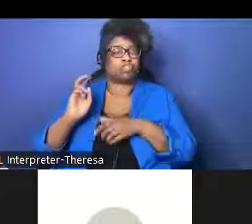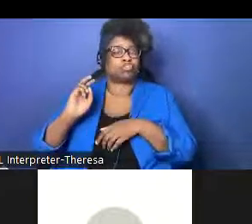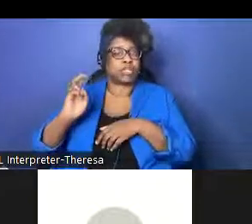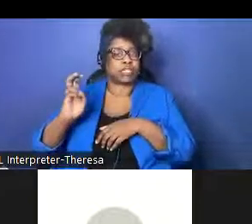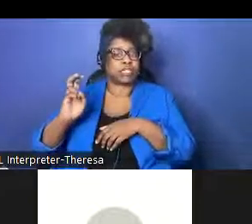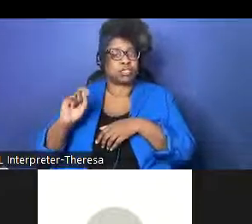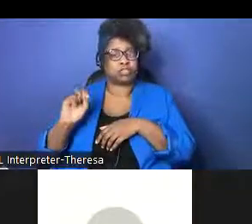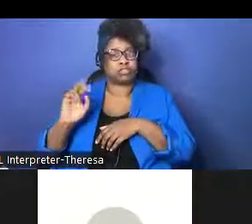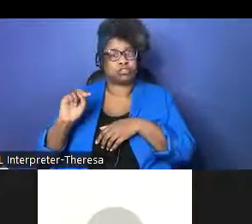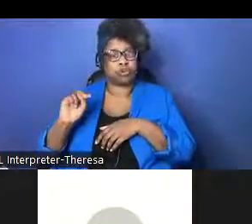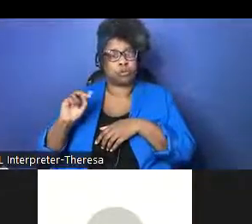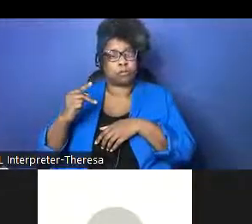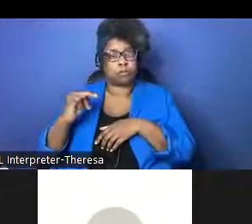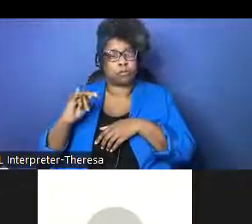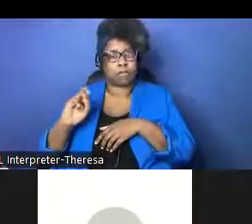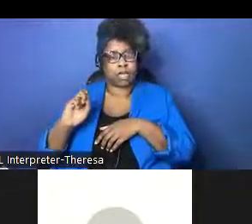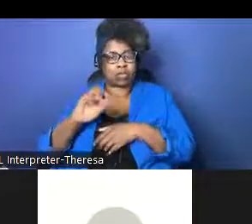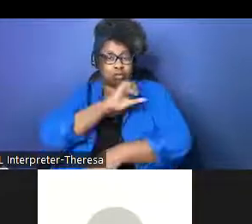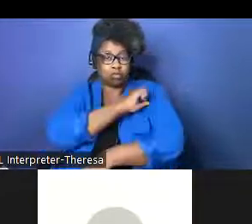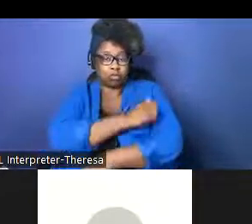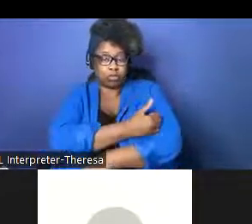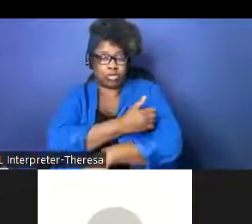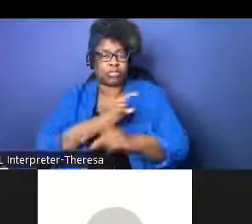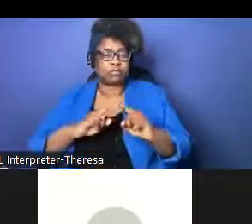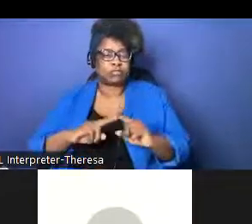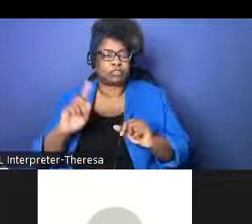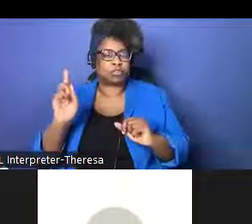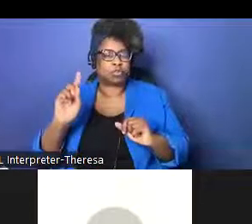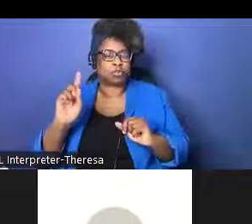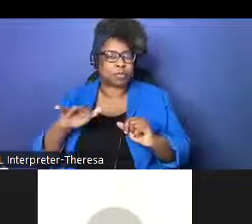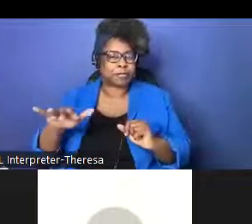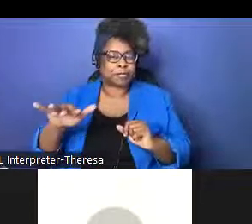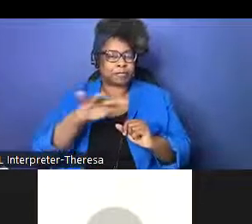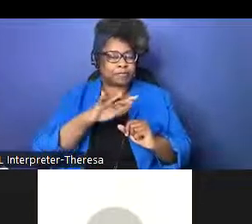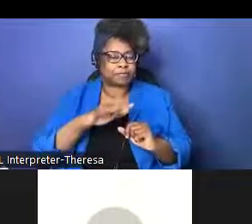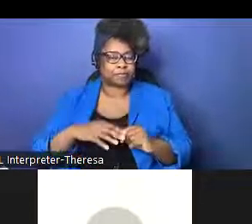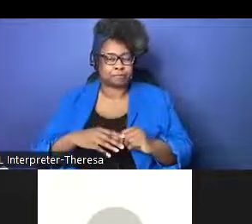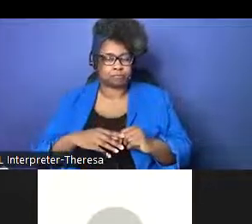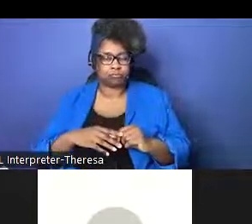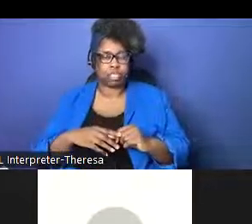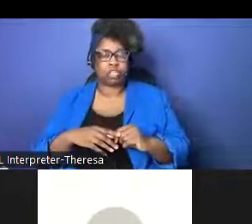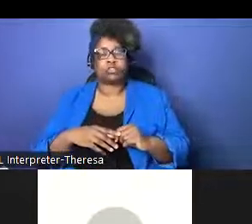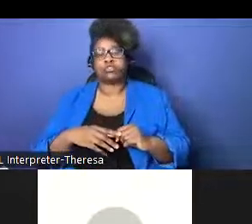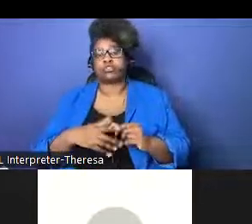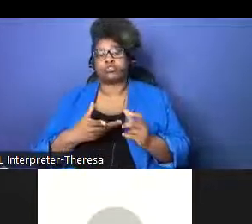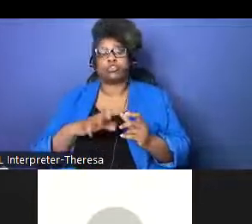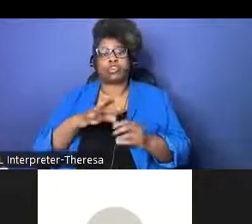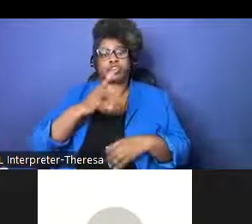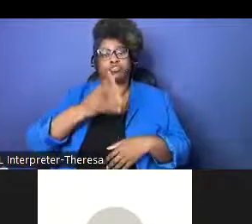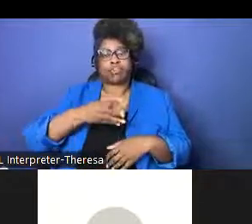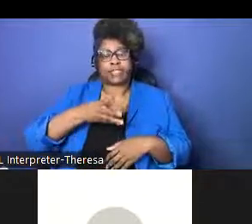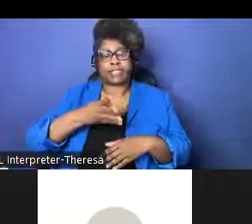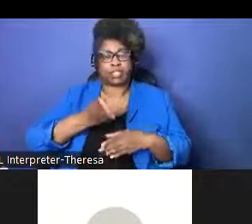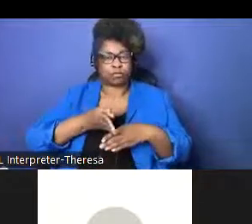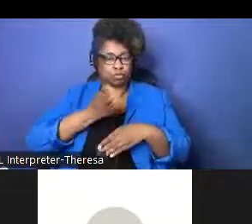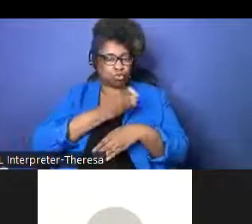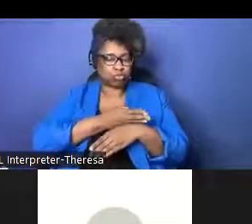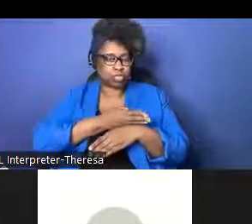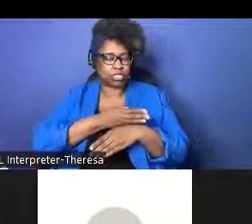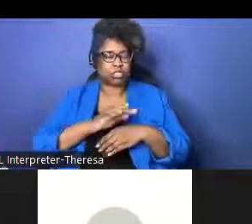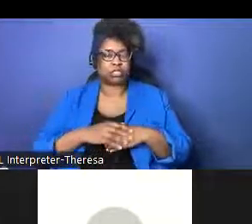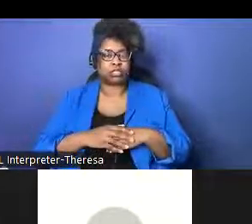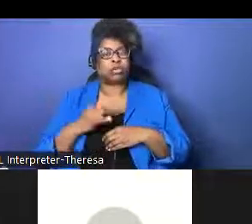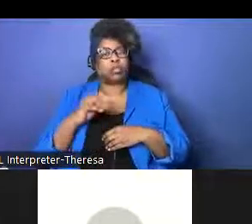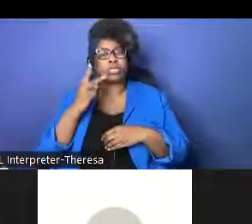Turnpike Authority, depending on where we're talking about. For drainage improvements, we can see things within